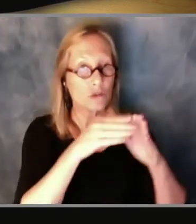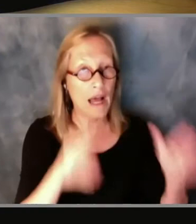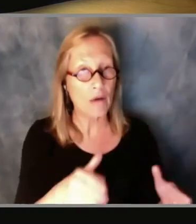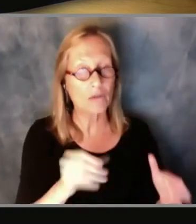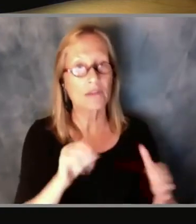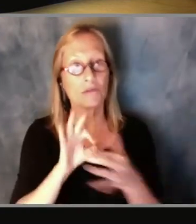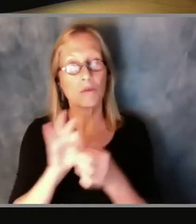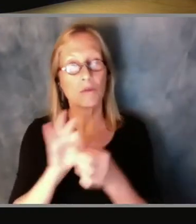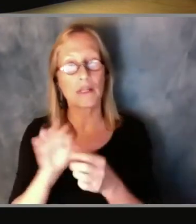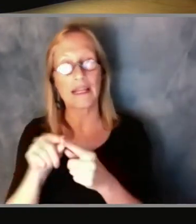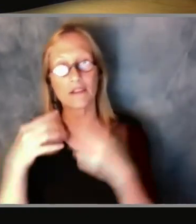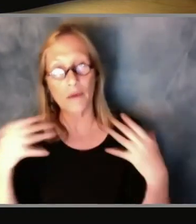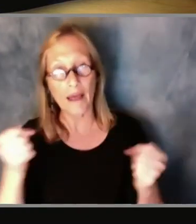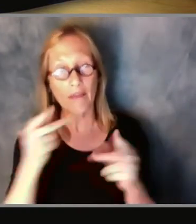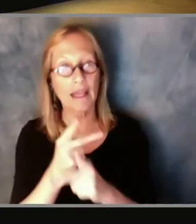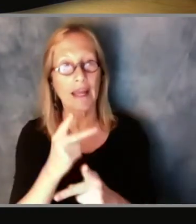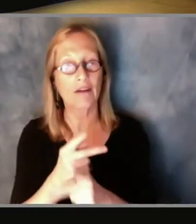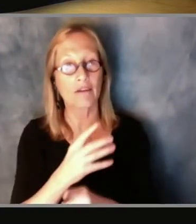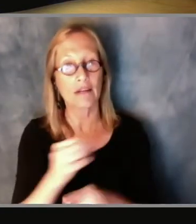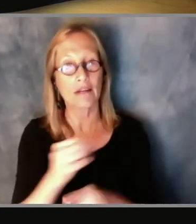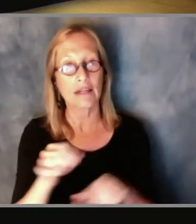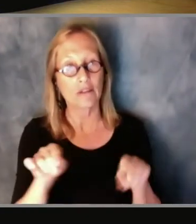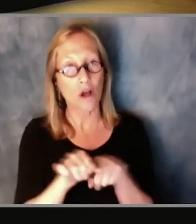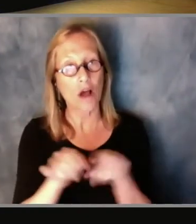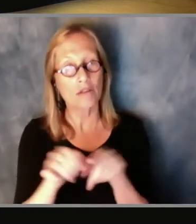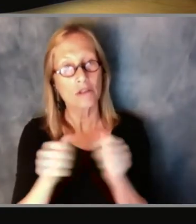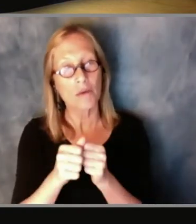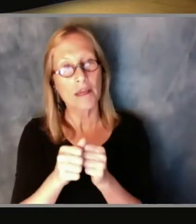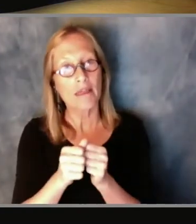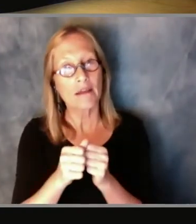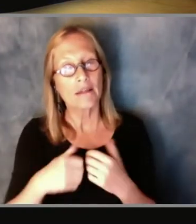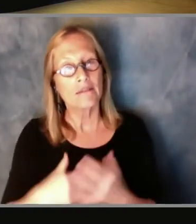and in our social